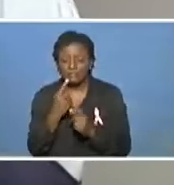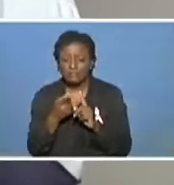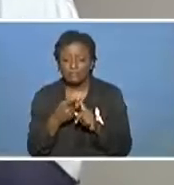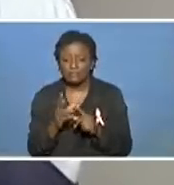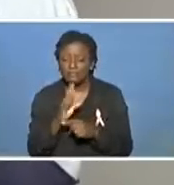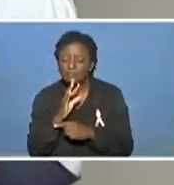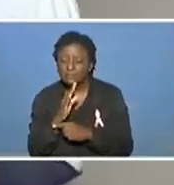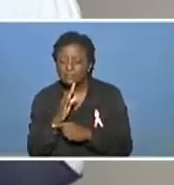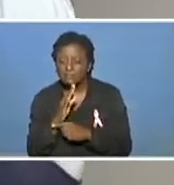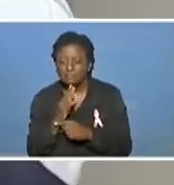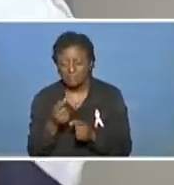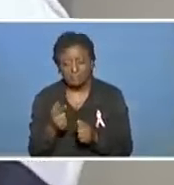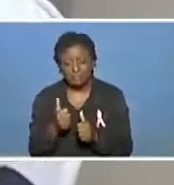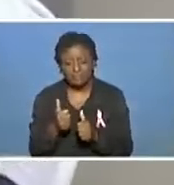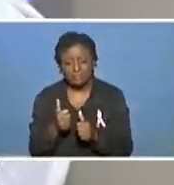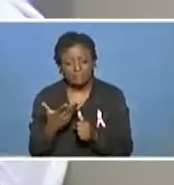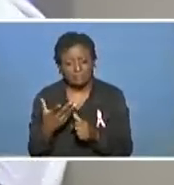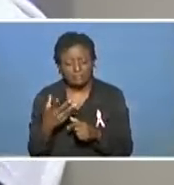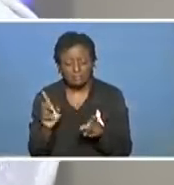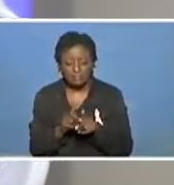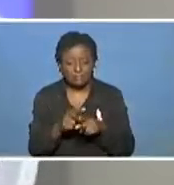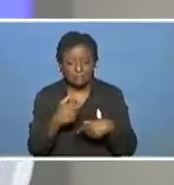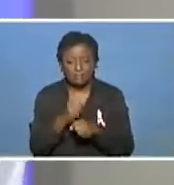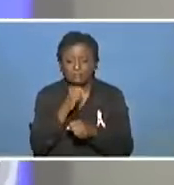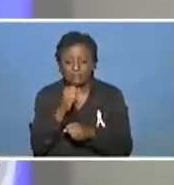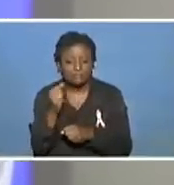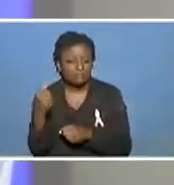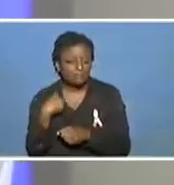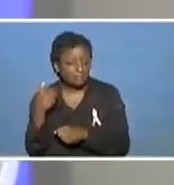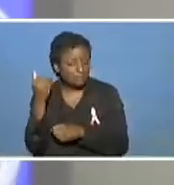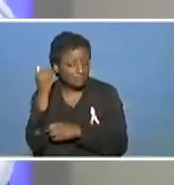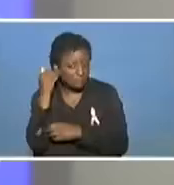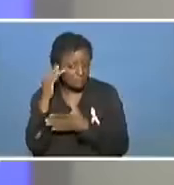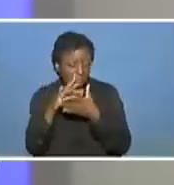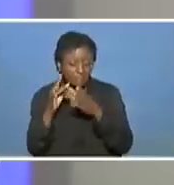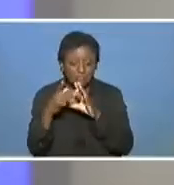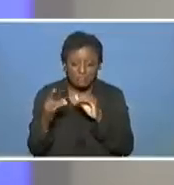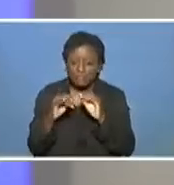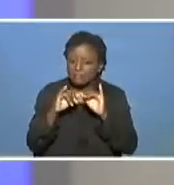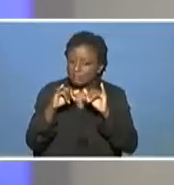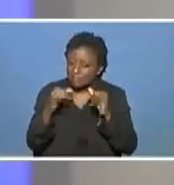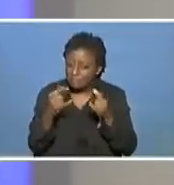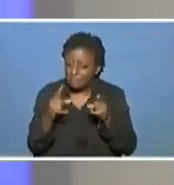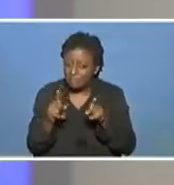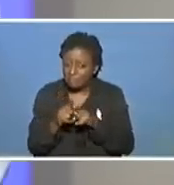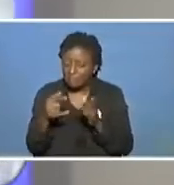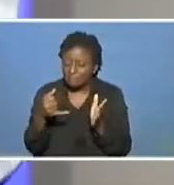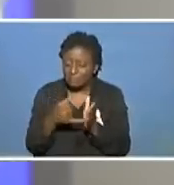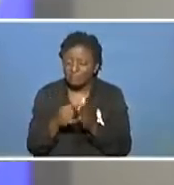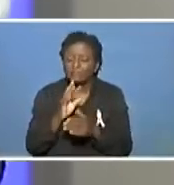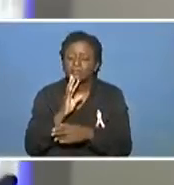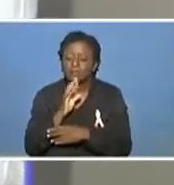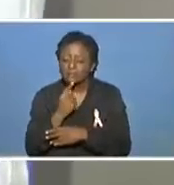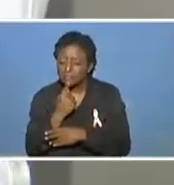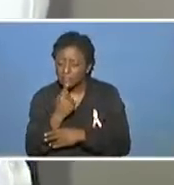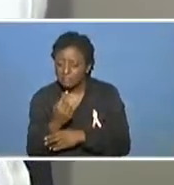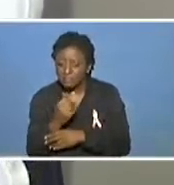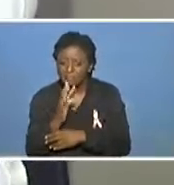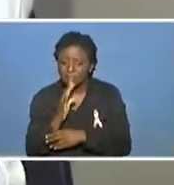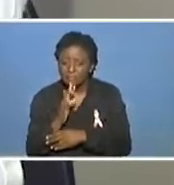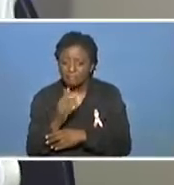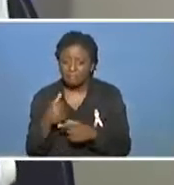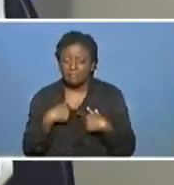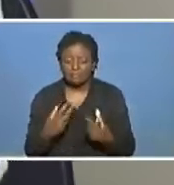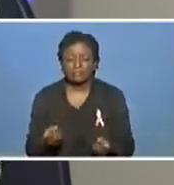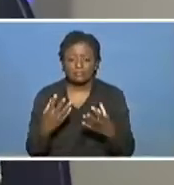also made sure that I knew the story just as it is being spoken. And so I have a lot